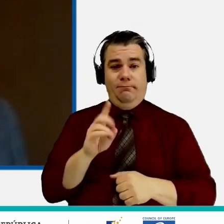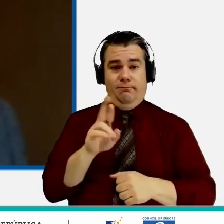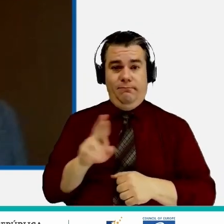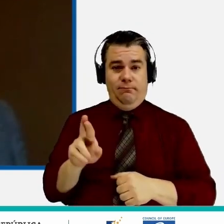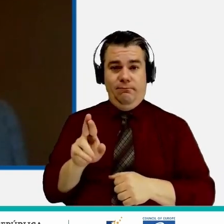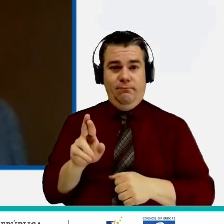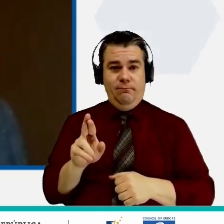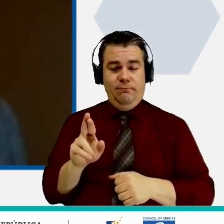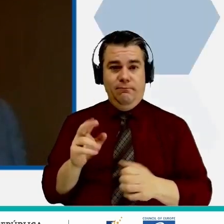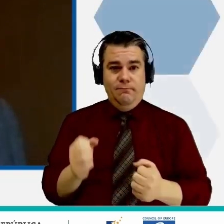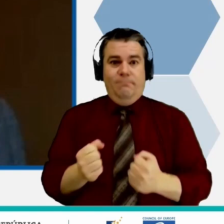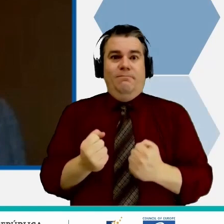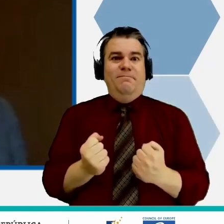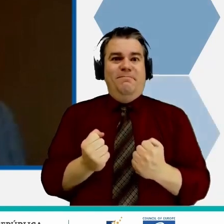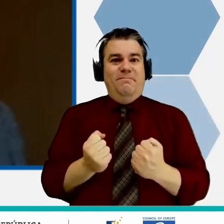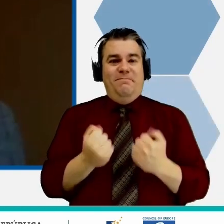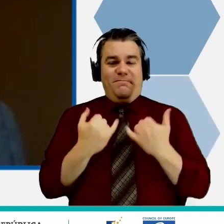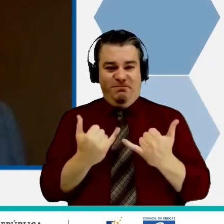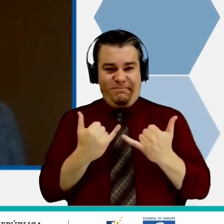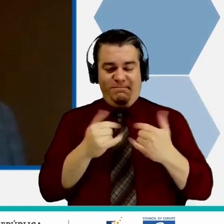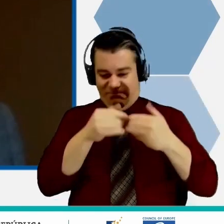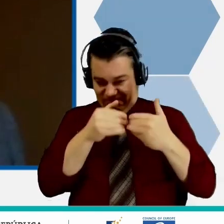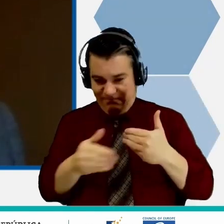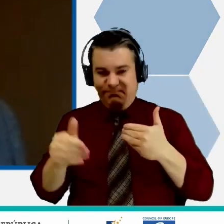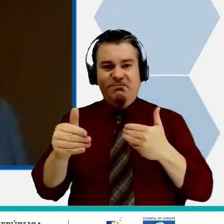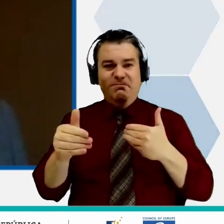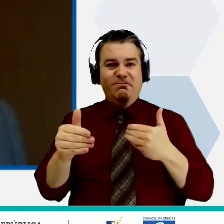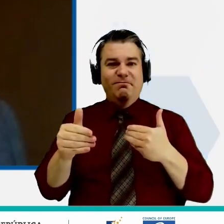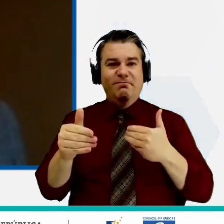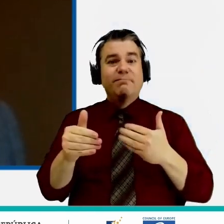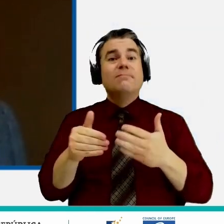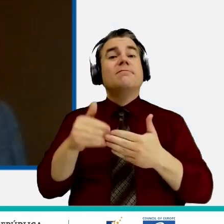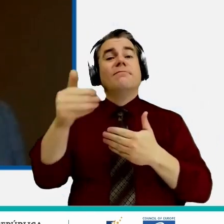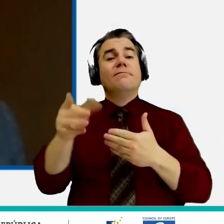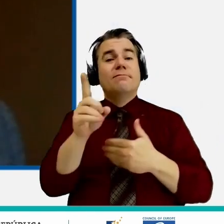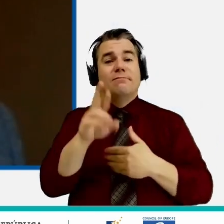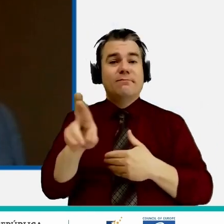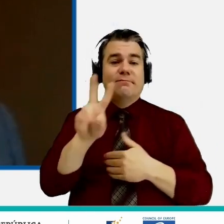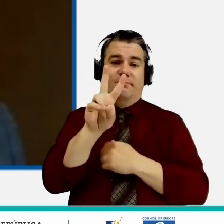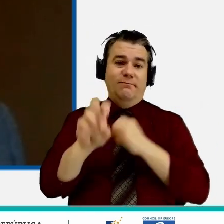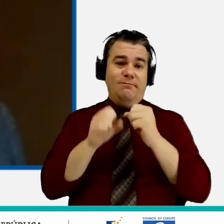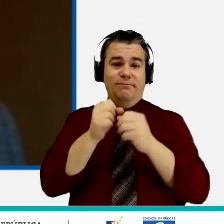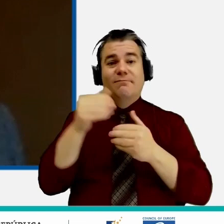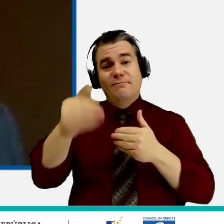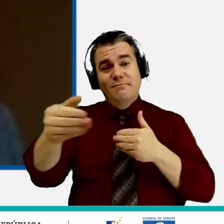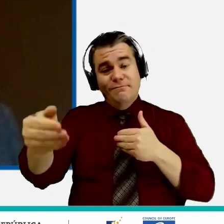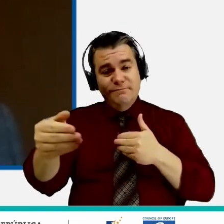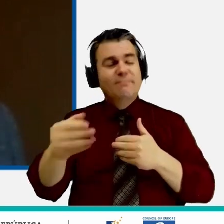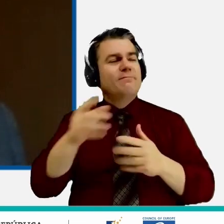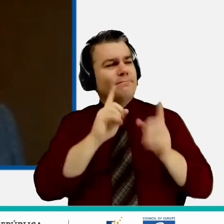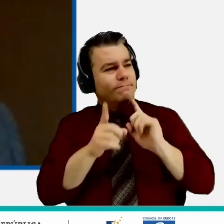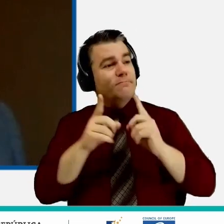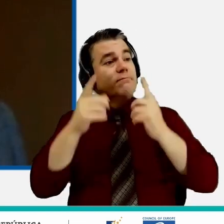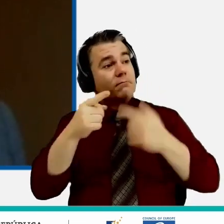should enable us in the next EFDRR session, after 2 years, to speak more about results that we've